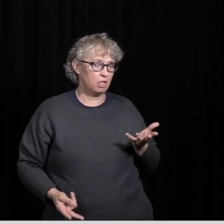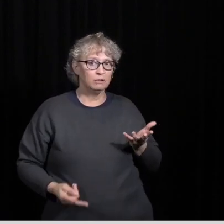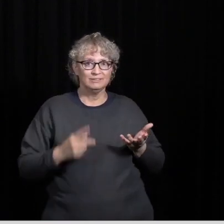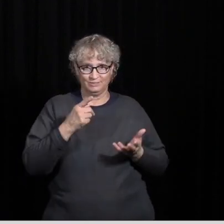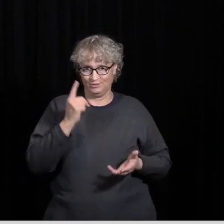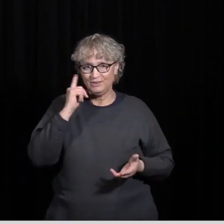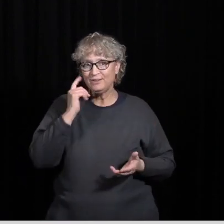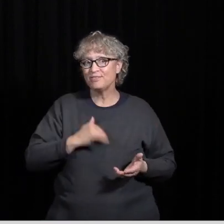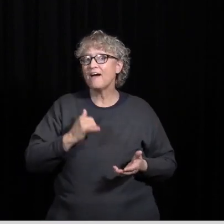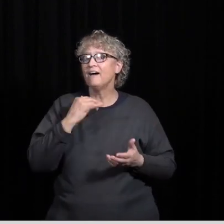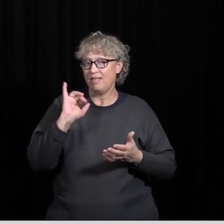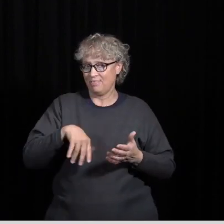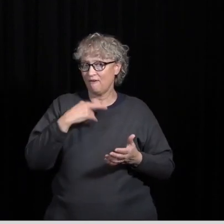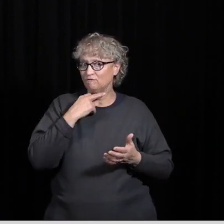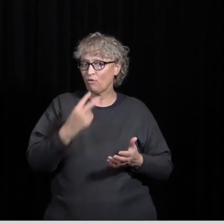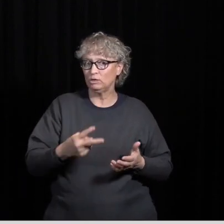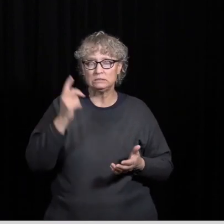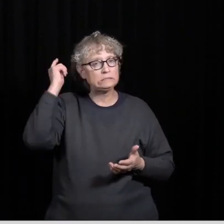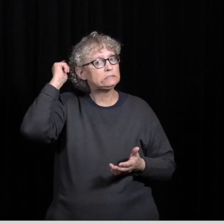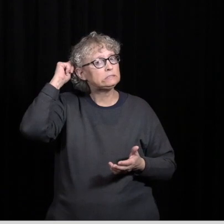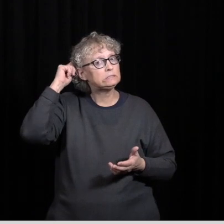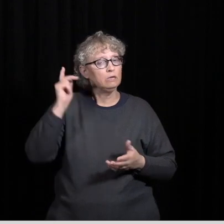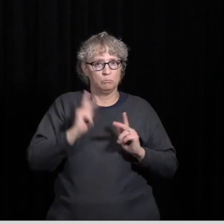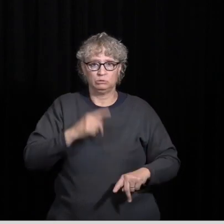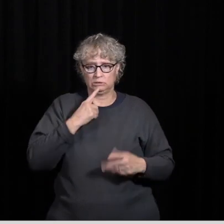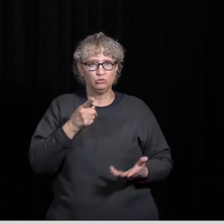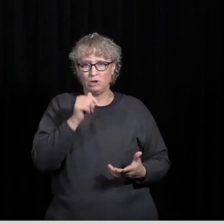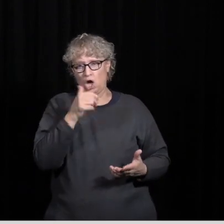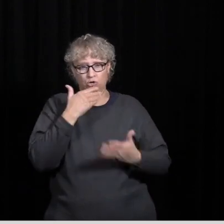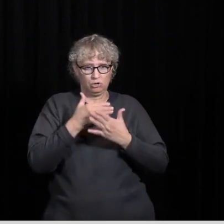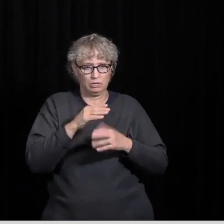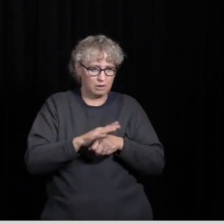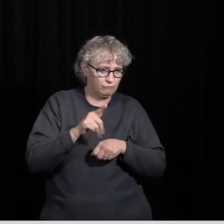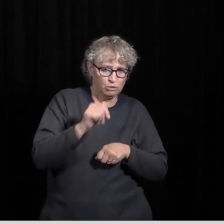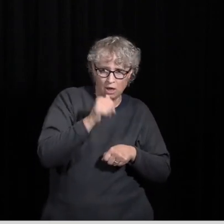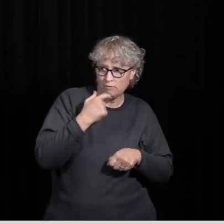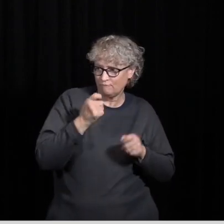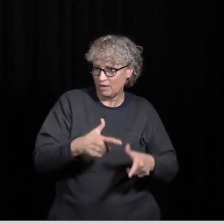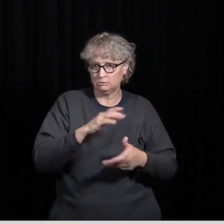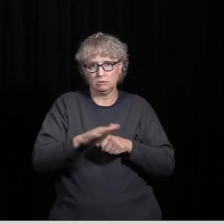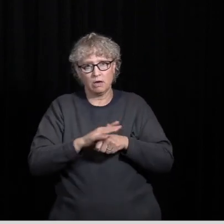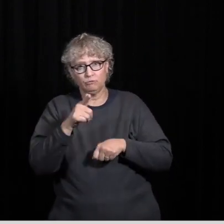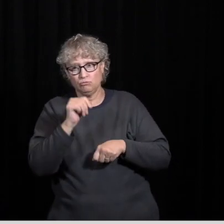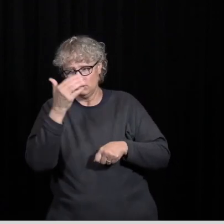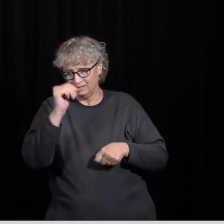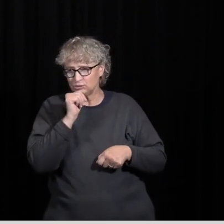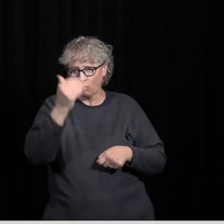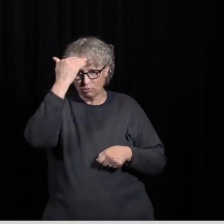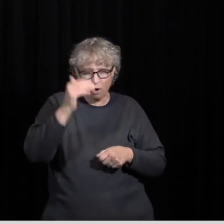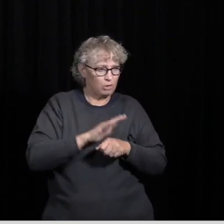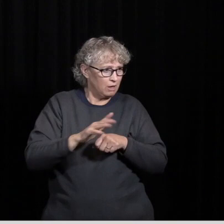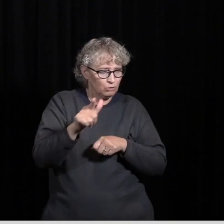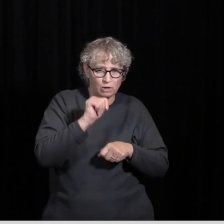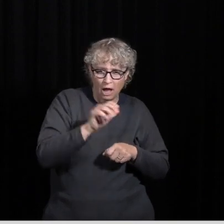You ever hear that voice? The person who says, you're not good enough, you're not strong enough, you're not fast enough, you don't know enough, that you're not Christian enough, you're not